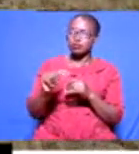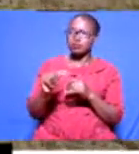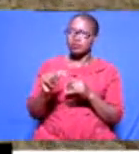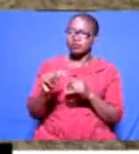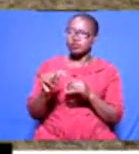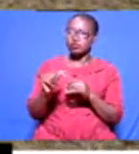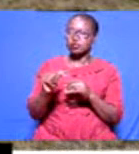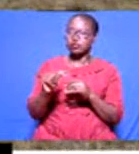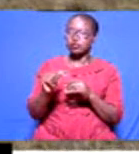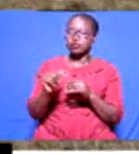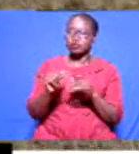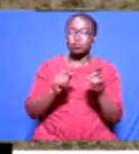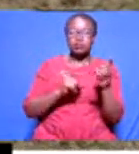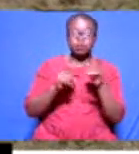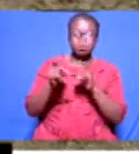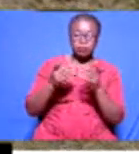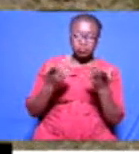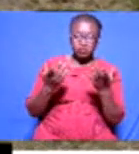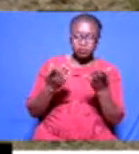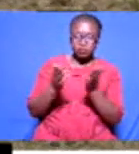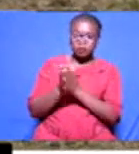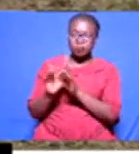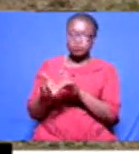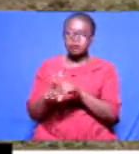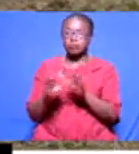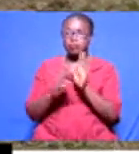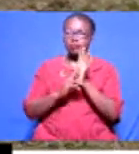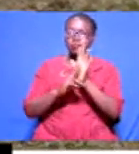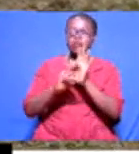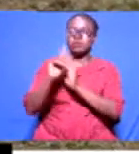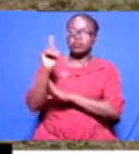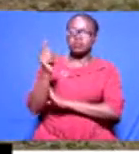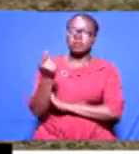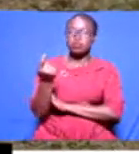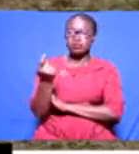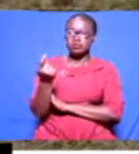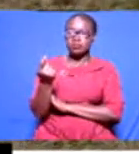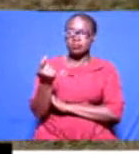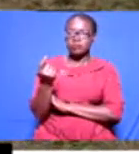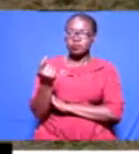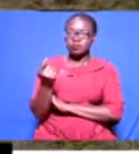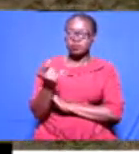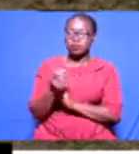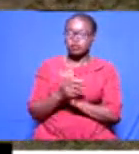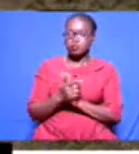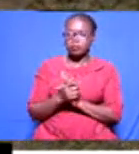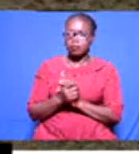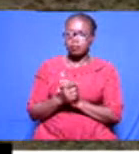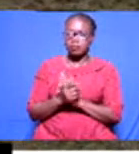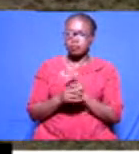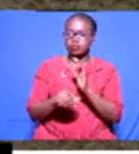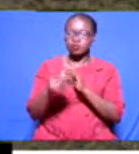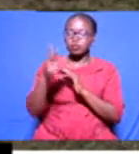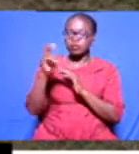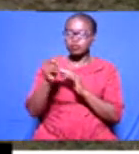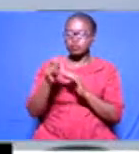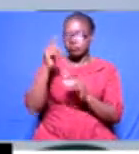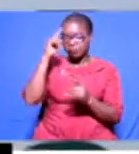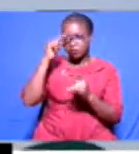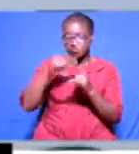to explore Colombia and also to represent Kenya as an under 20 athlete. My ambition is to